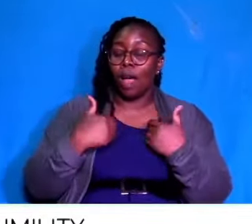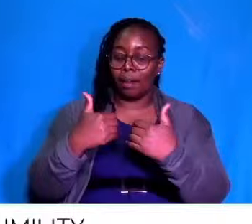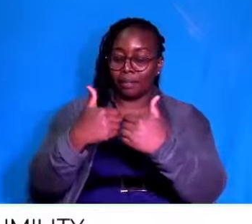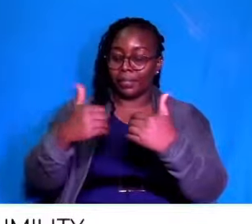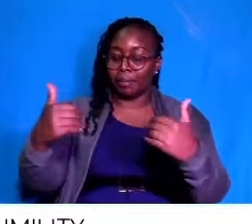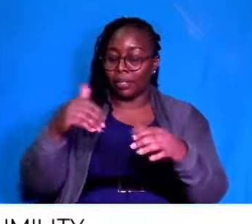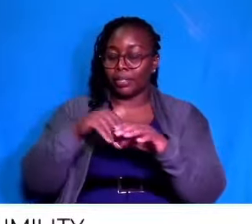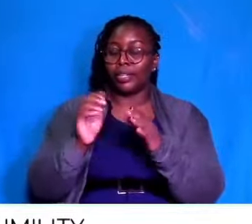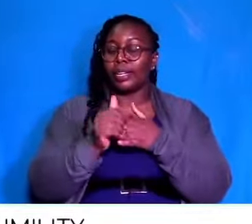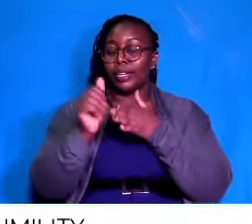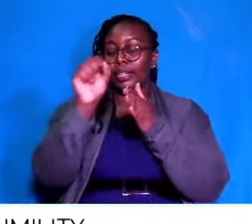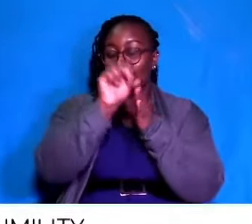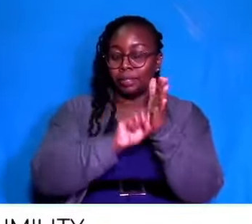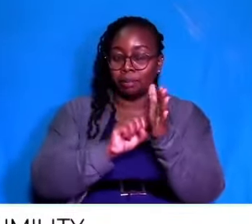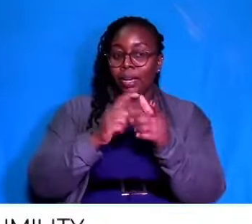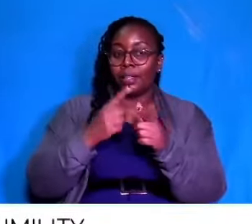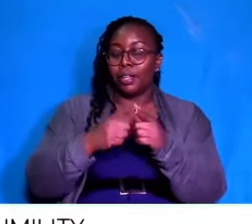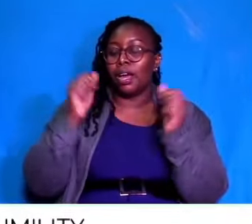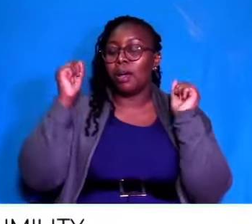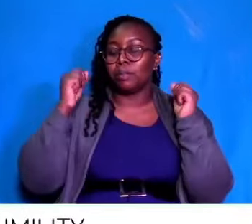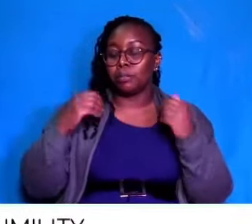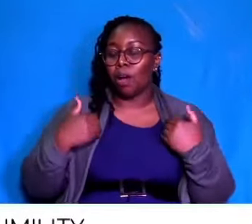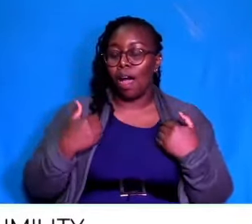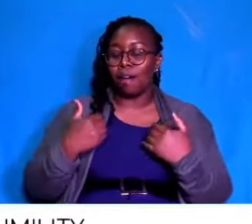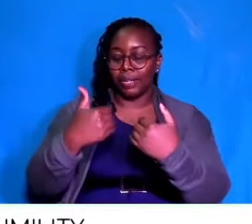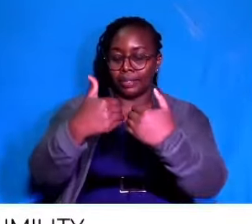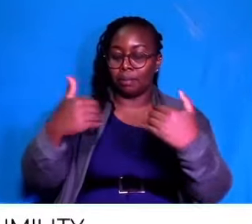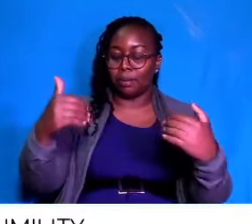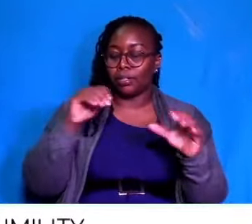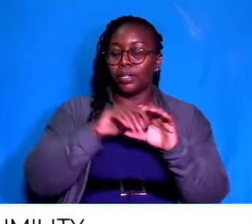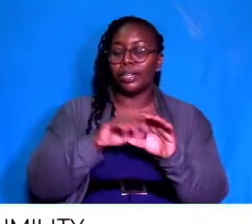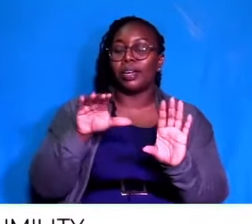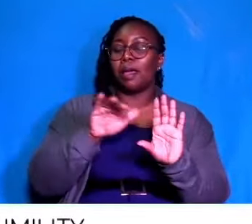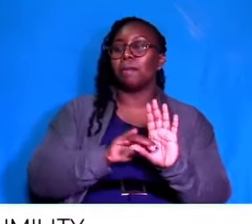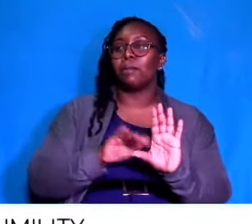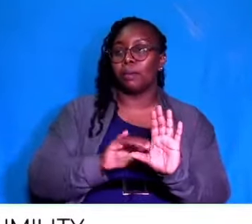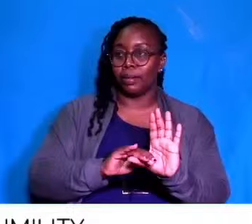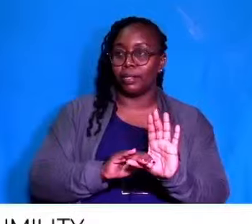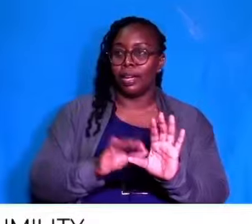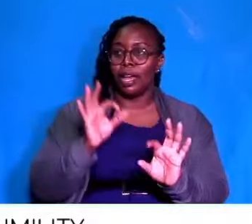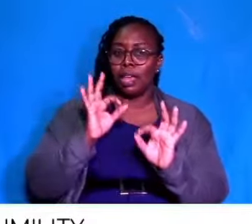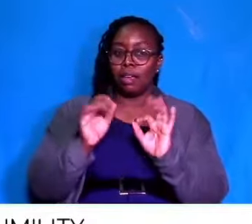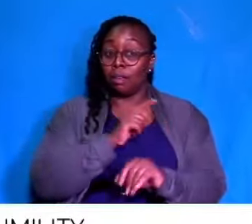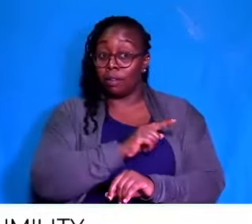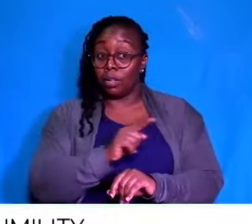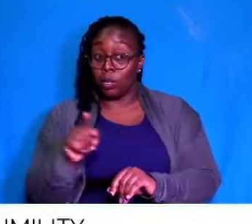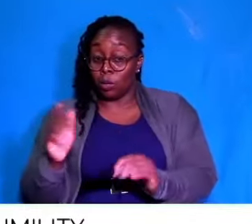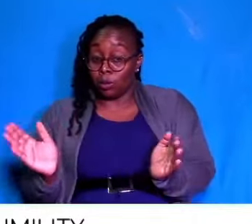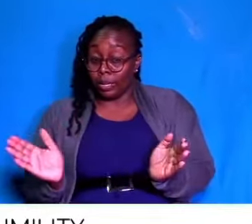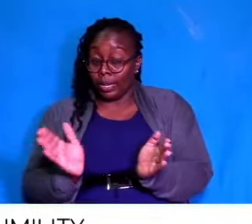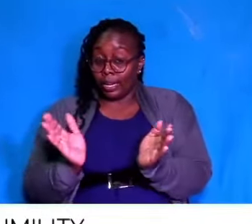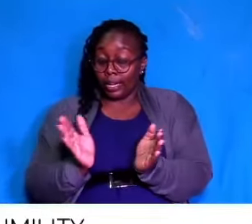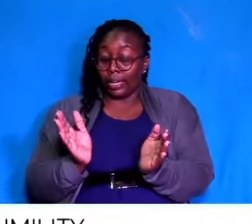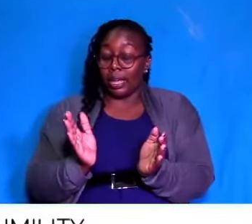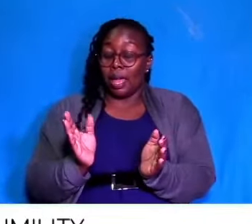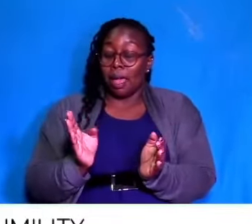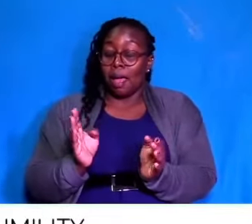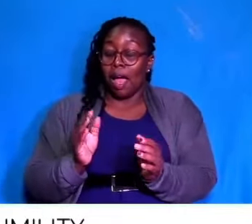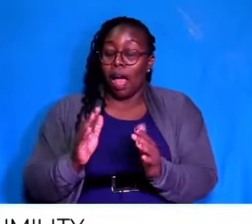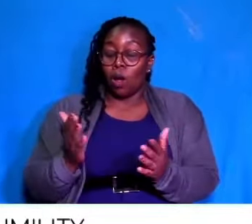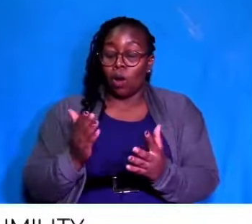And he's saying, so, for you to live this life that we have said, if you have been encouraged by being parts of Christ's